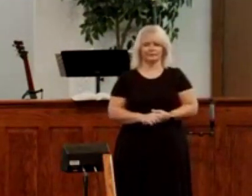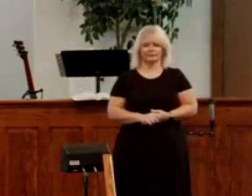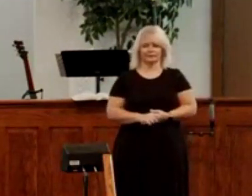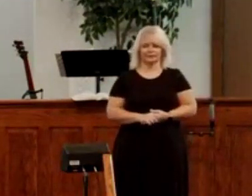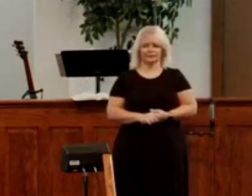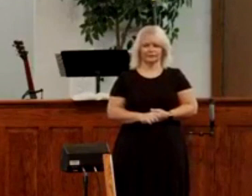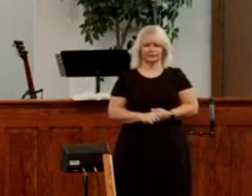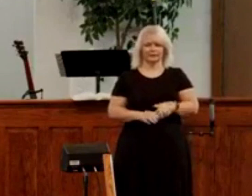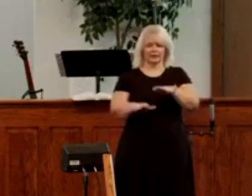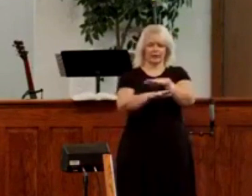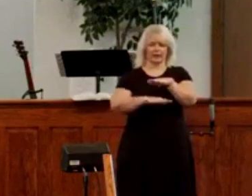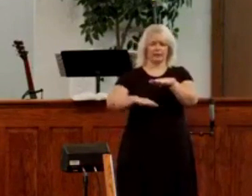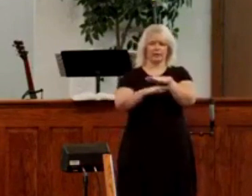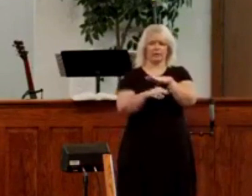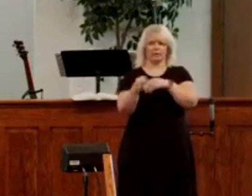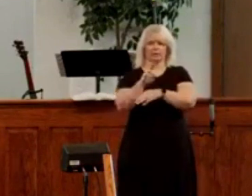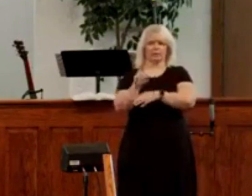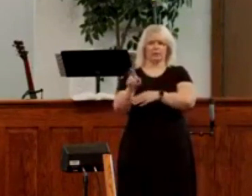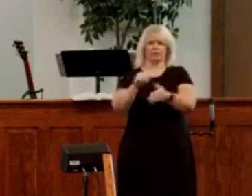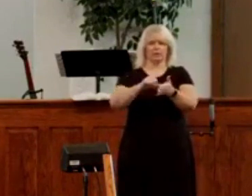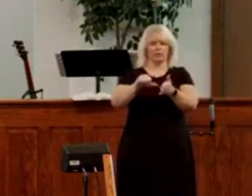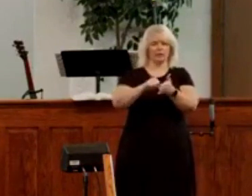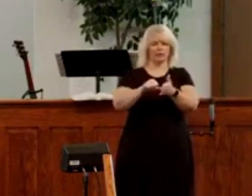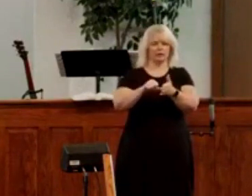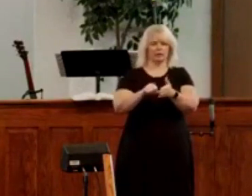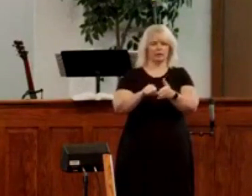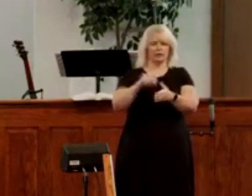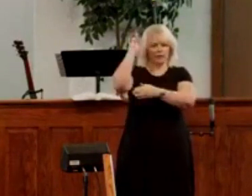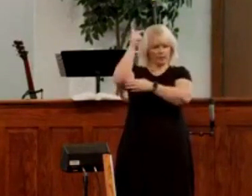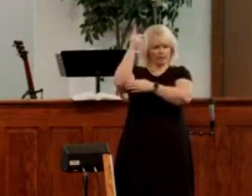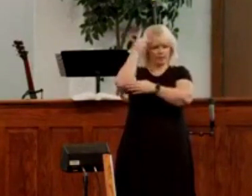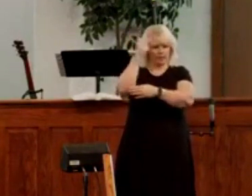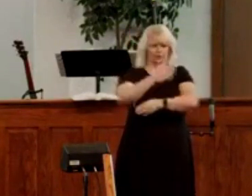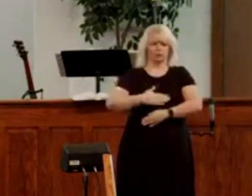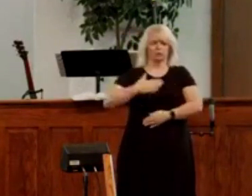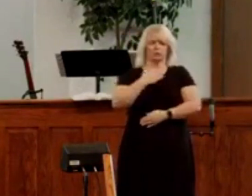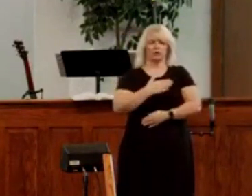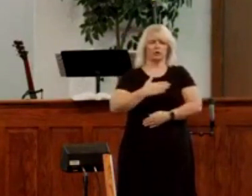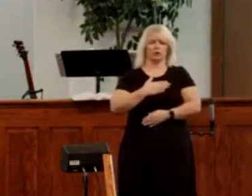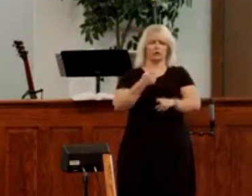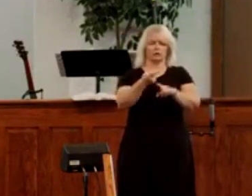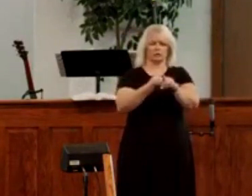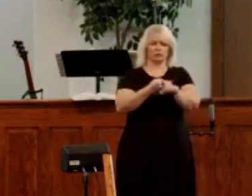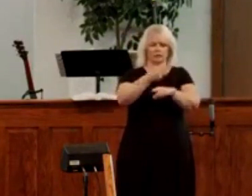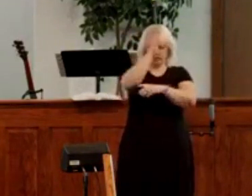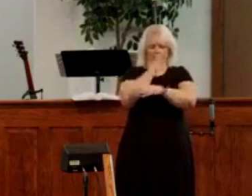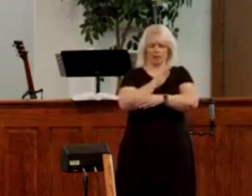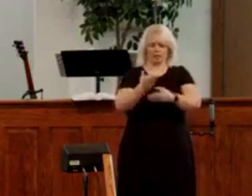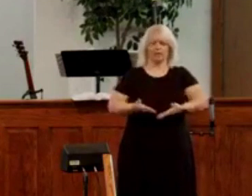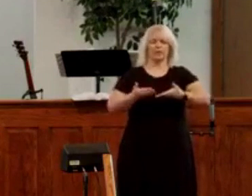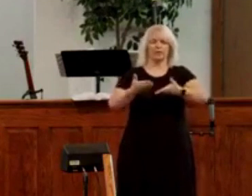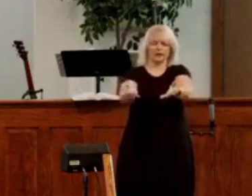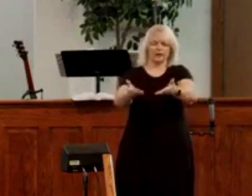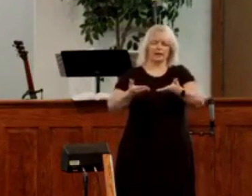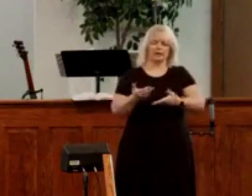Down to the bottom of the right page, Pastor Appreciation Month. God has provided us with three